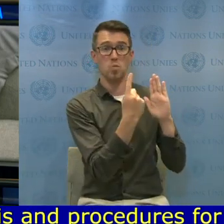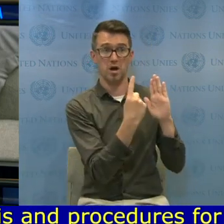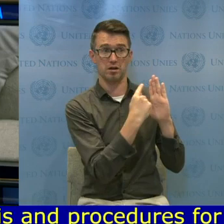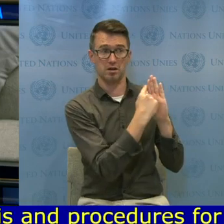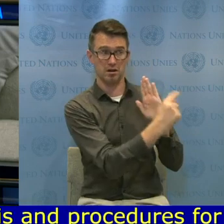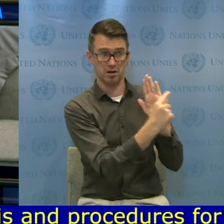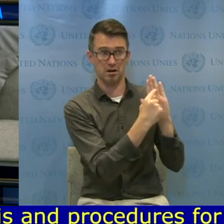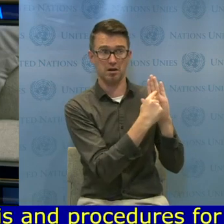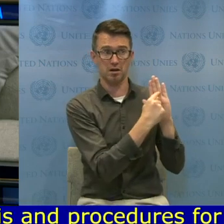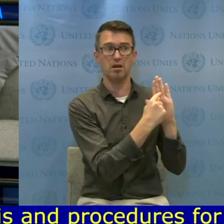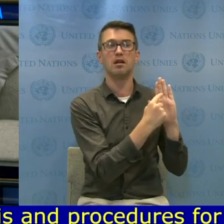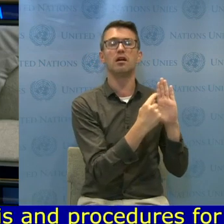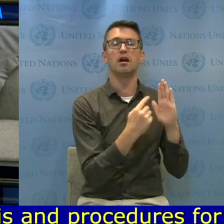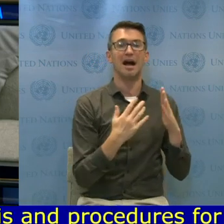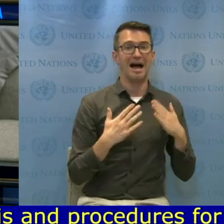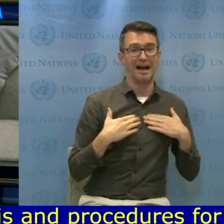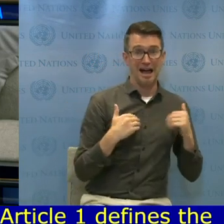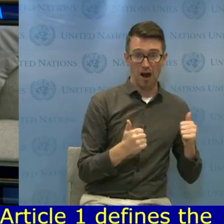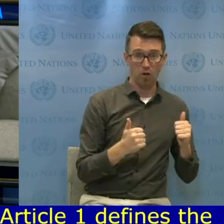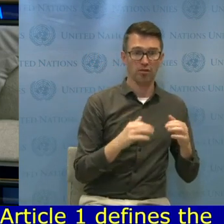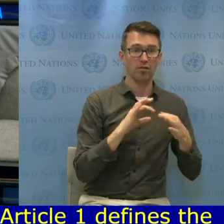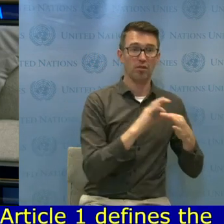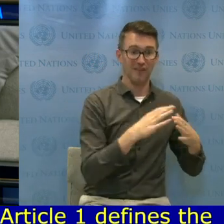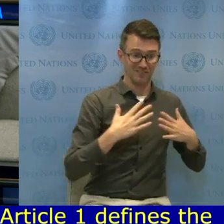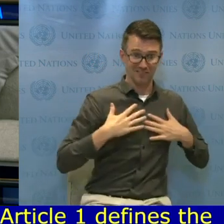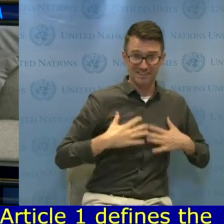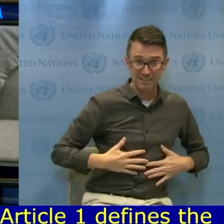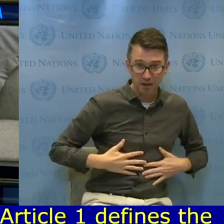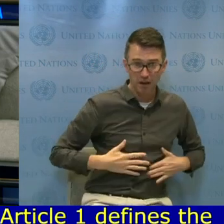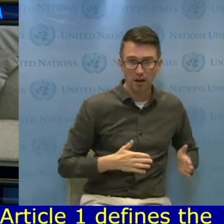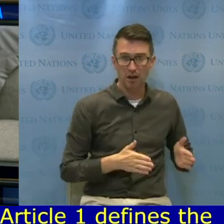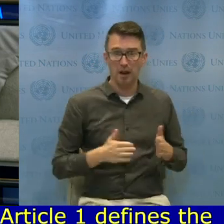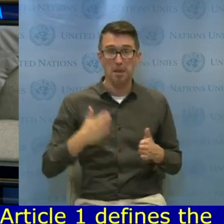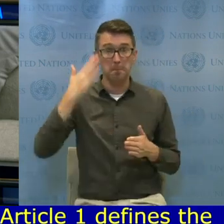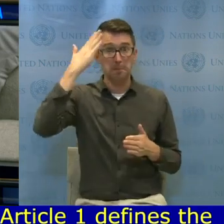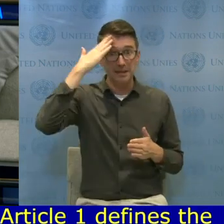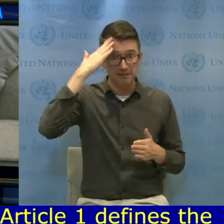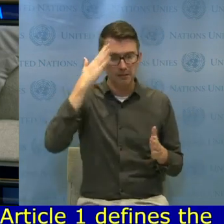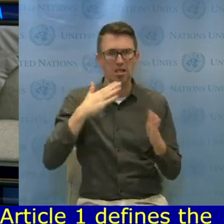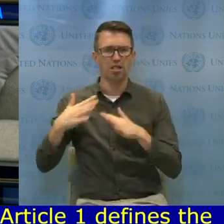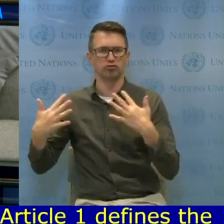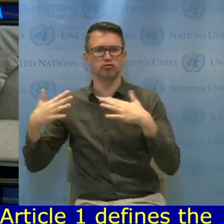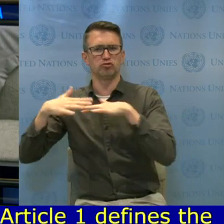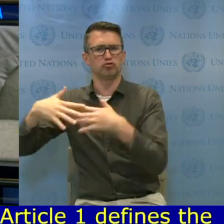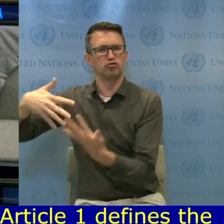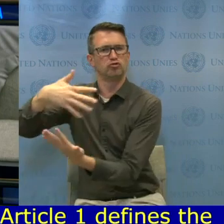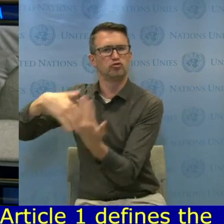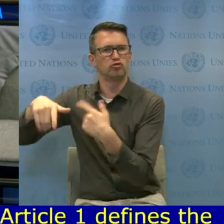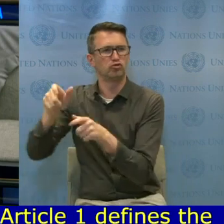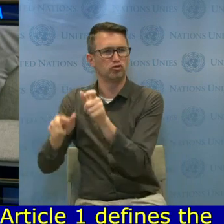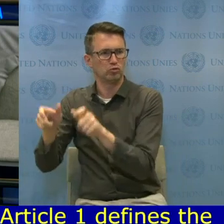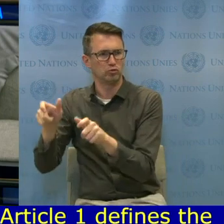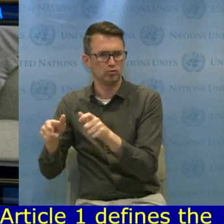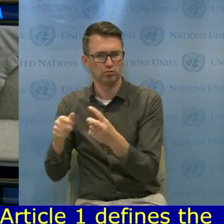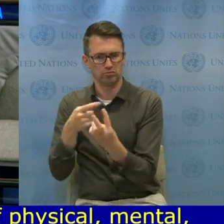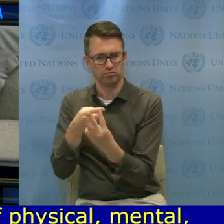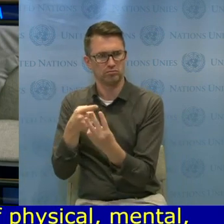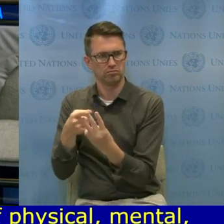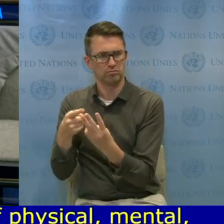social well-being, not just the absence of medical conditions or in diseases.